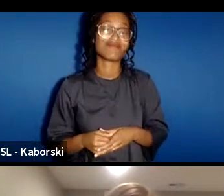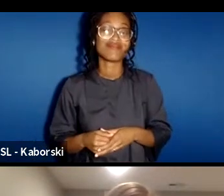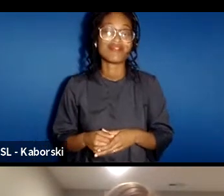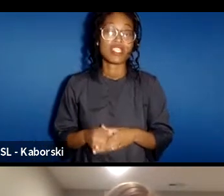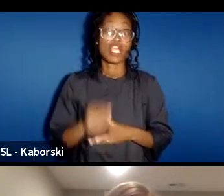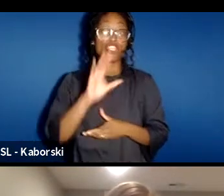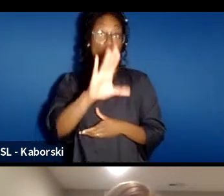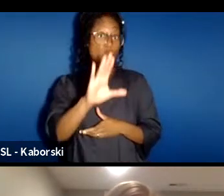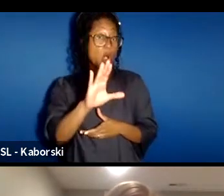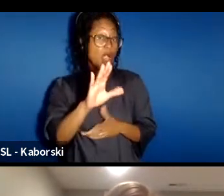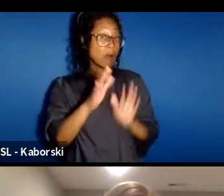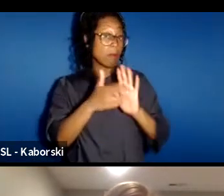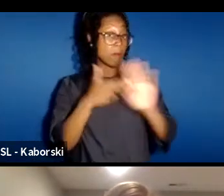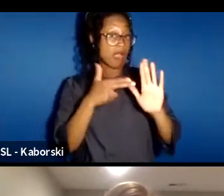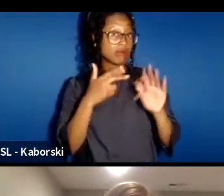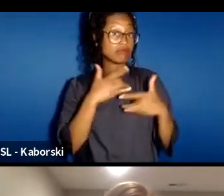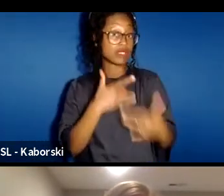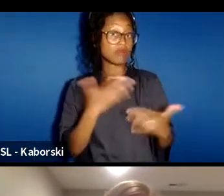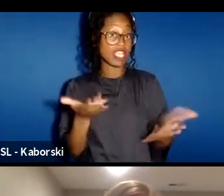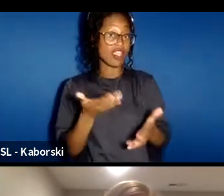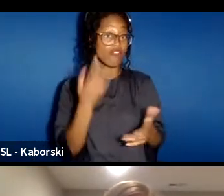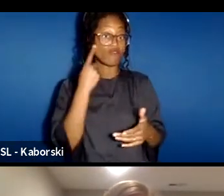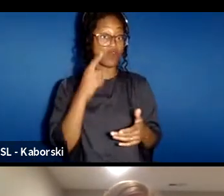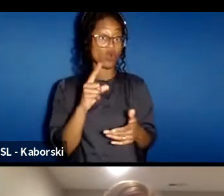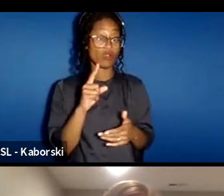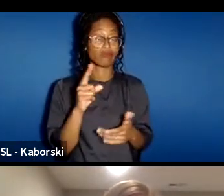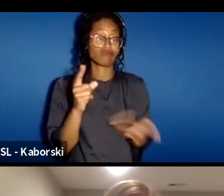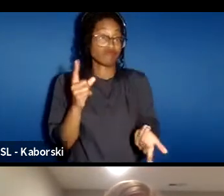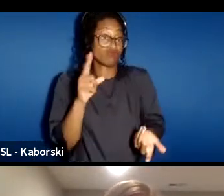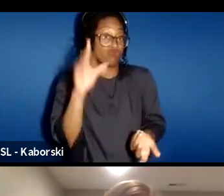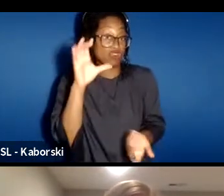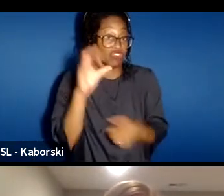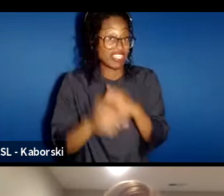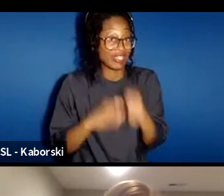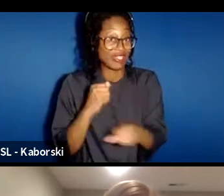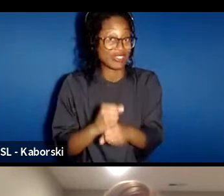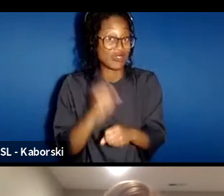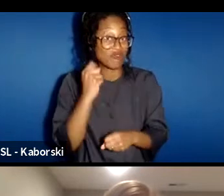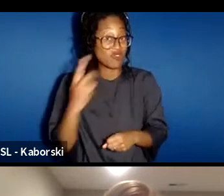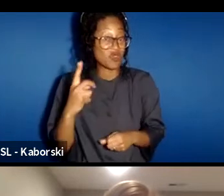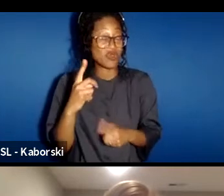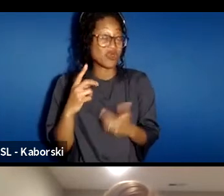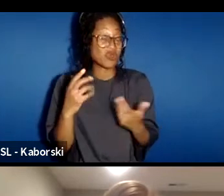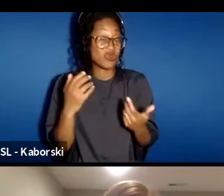brands have been around for, 100 years, decades at least,